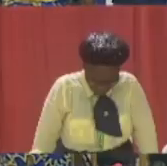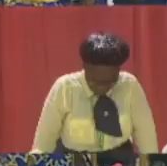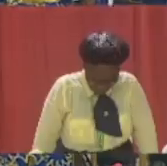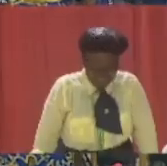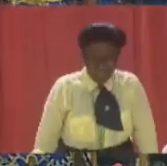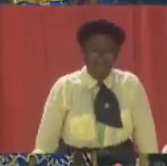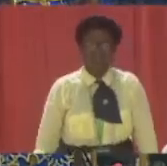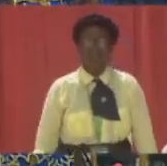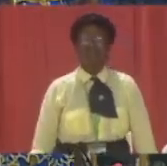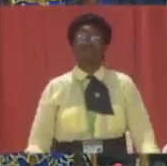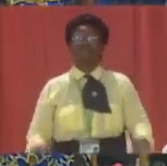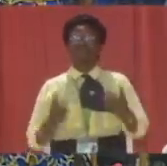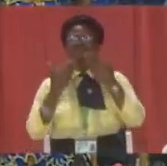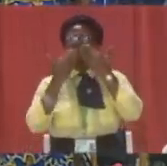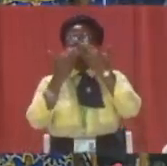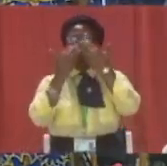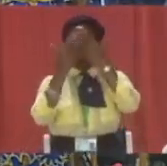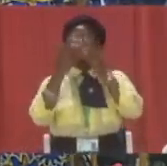Thank you, Father.